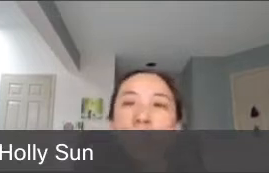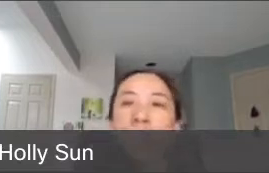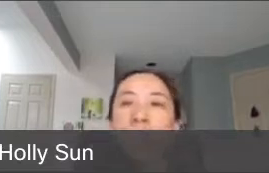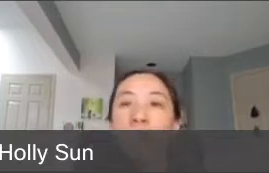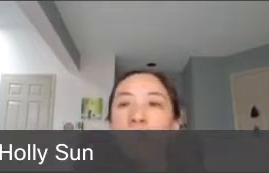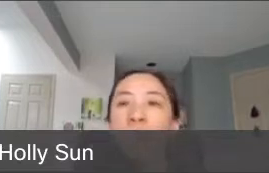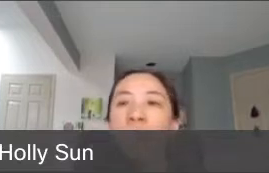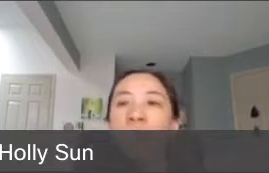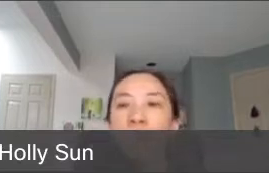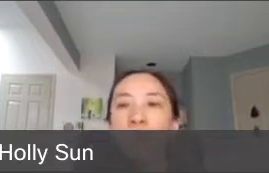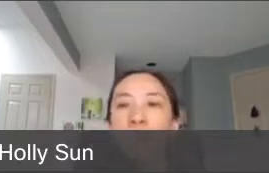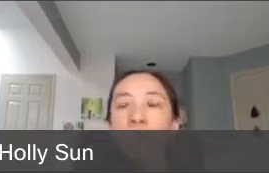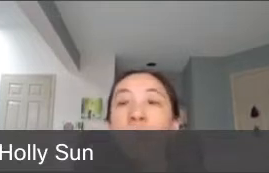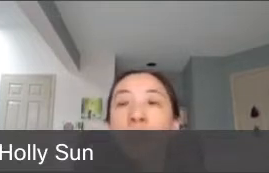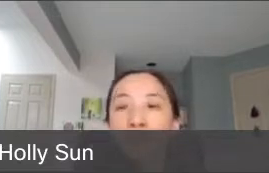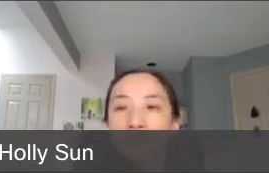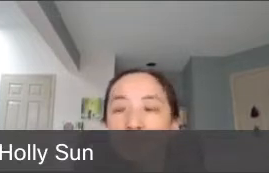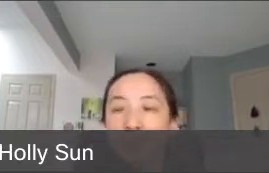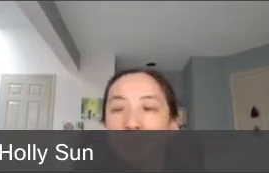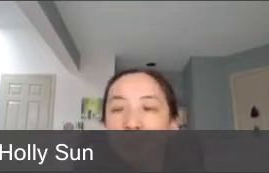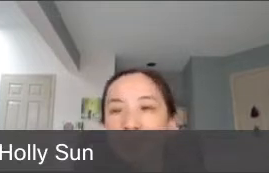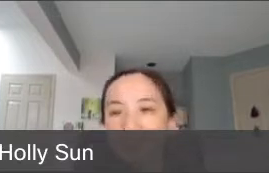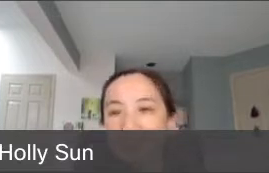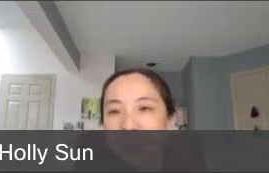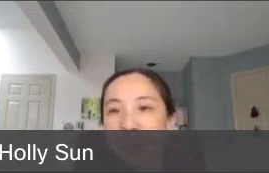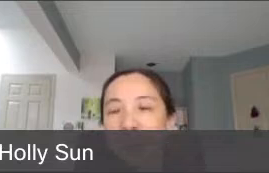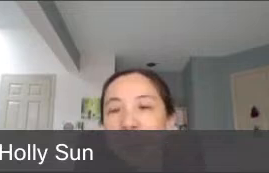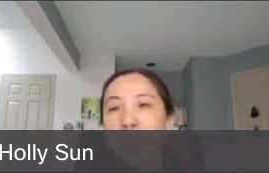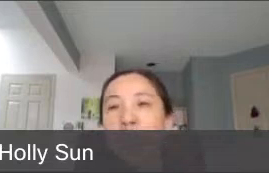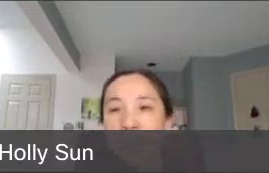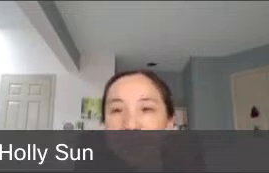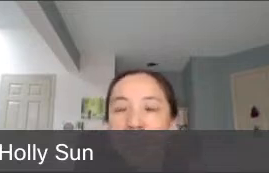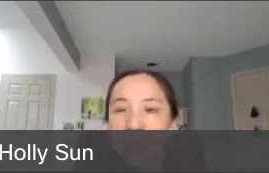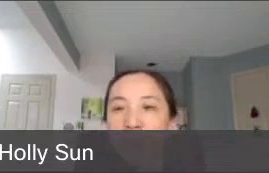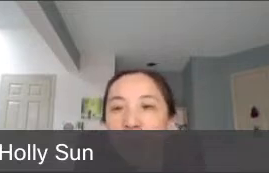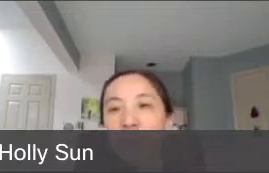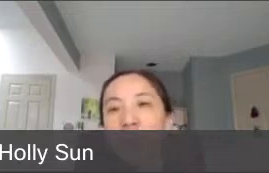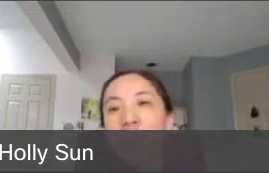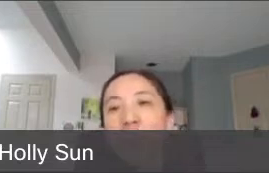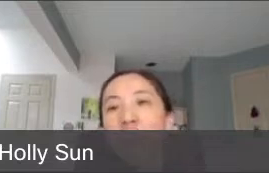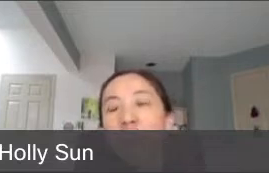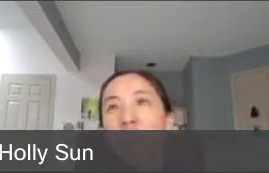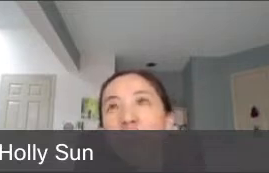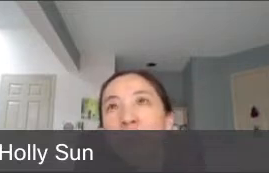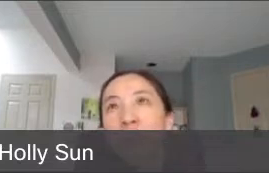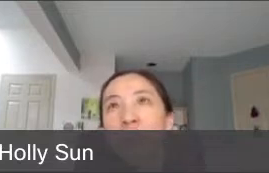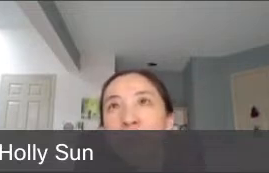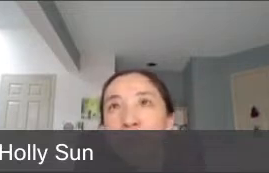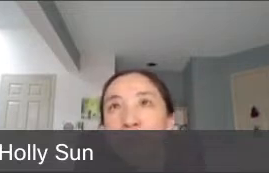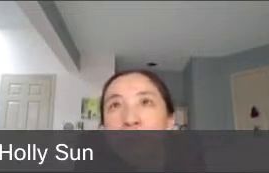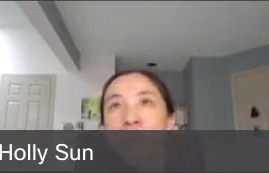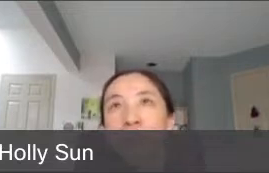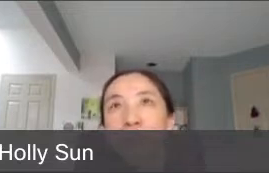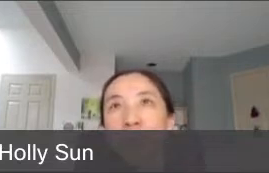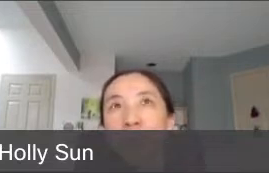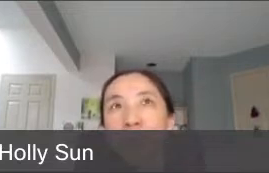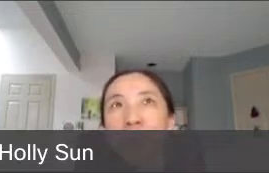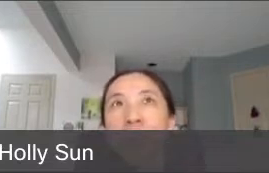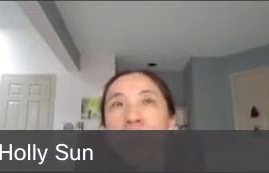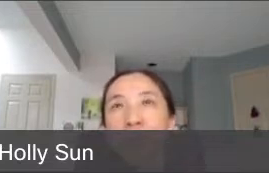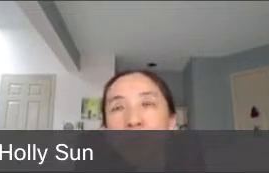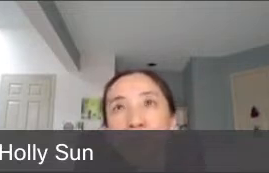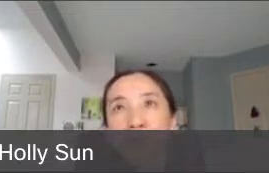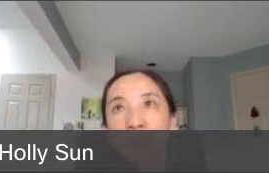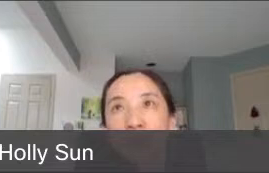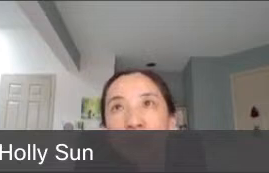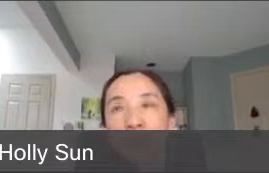improving compared to the forecast about a year ago at this point, because revenue picture improved a little bit, but it's still